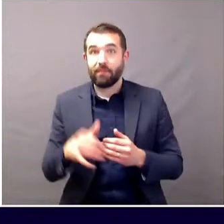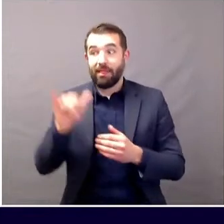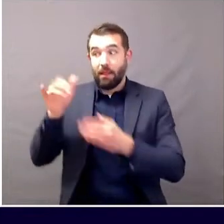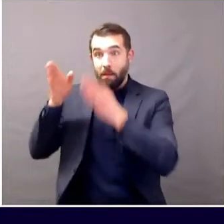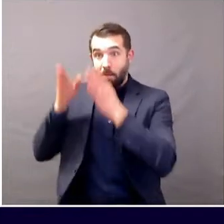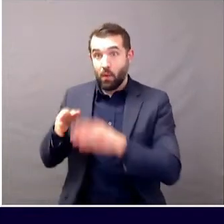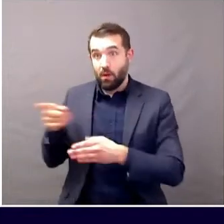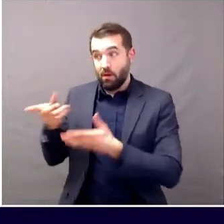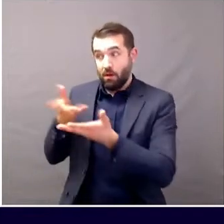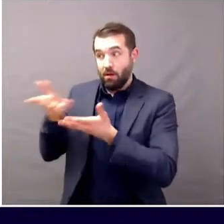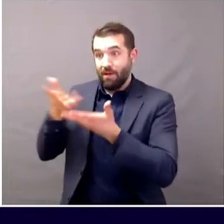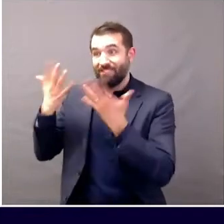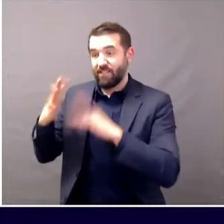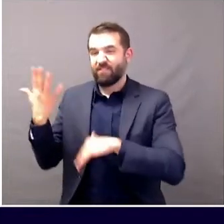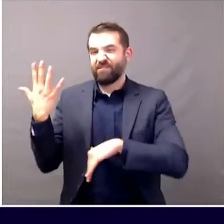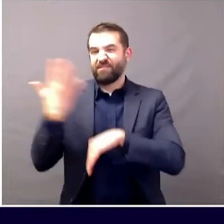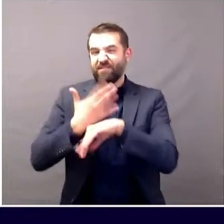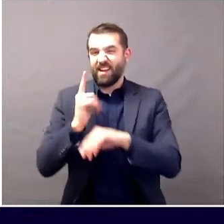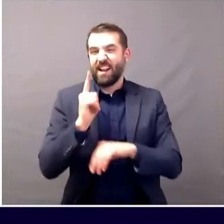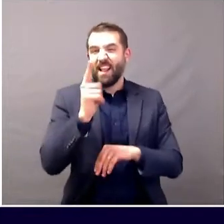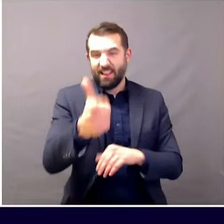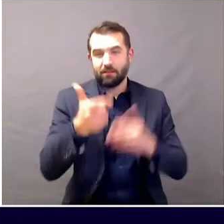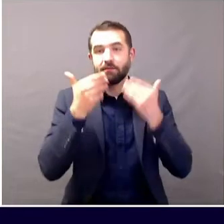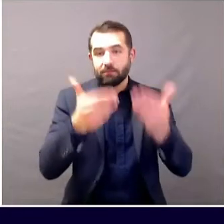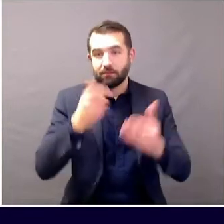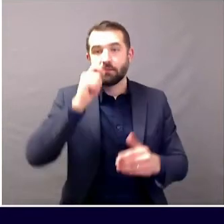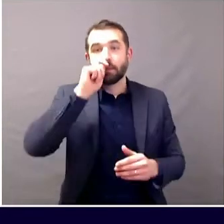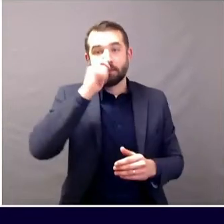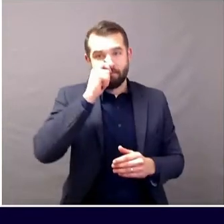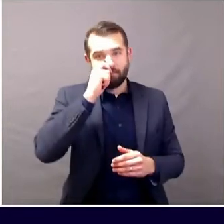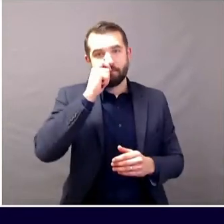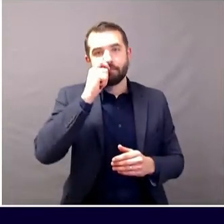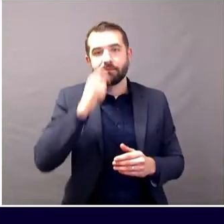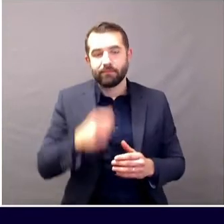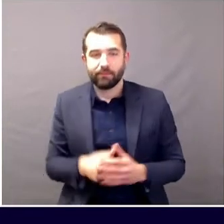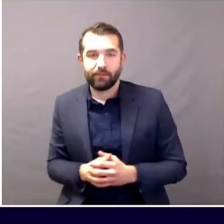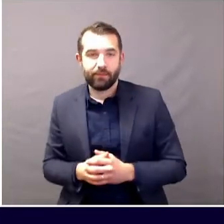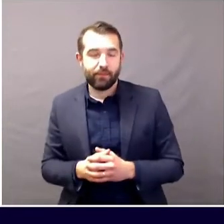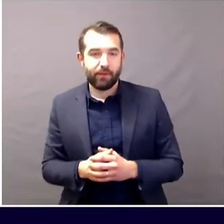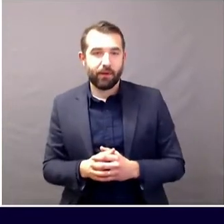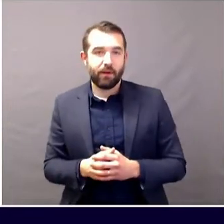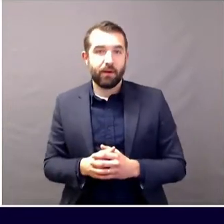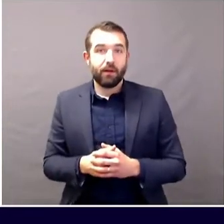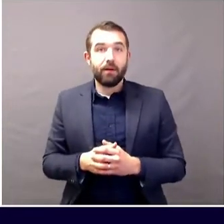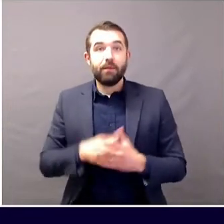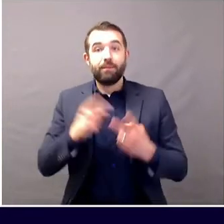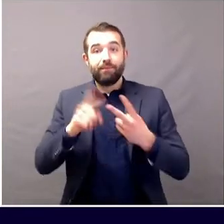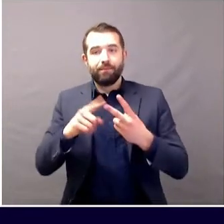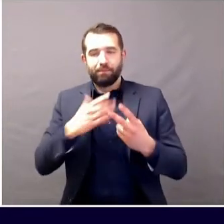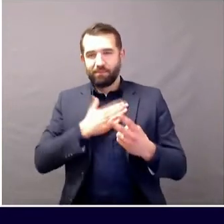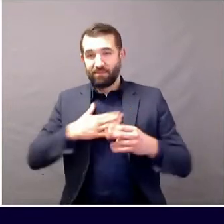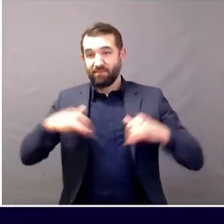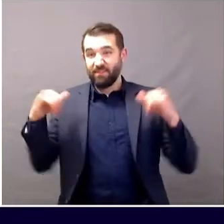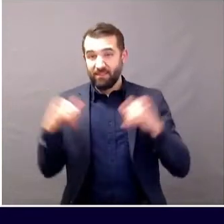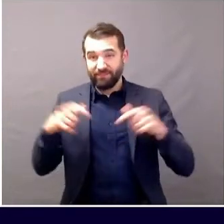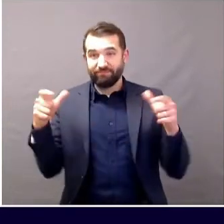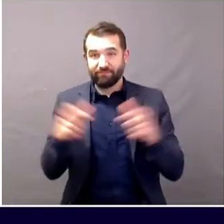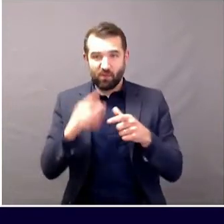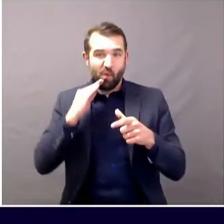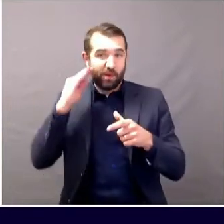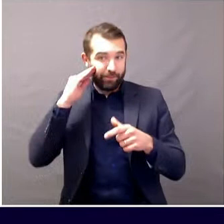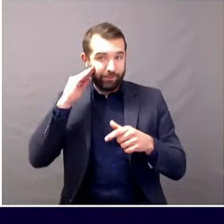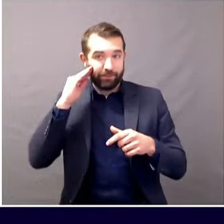who is now positive. The other thing you can and should do is stay indoors to avoid the likelihood of